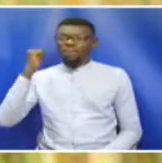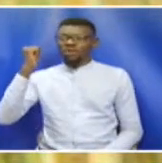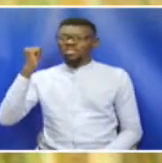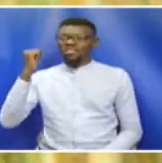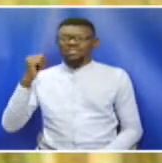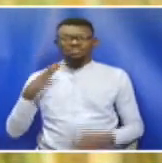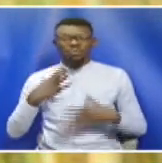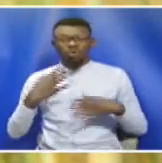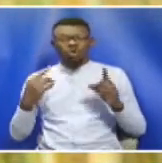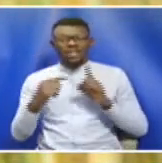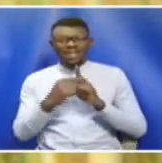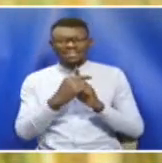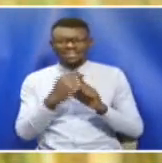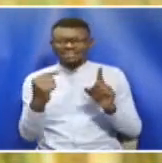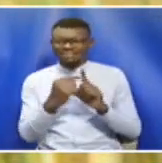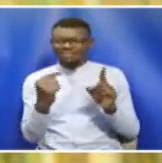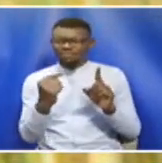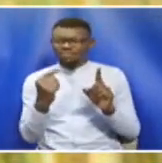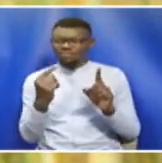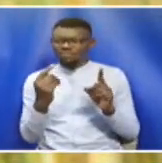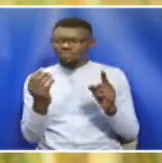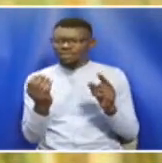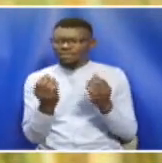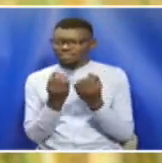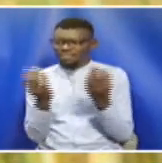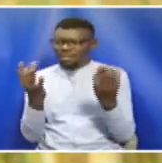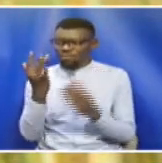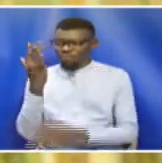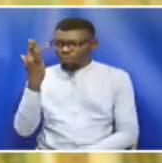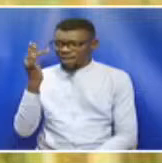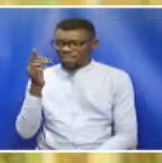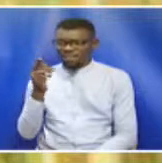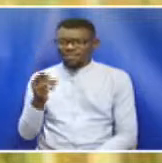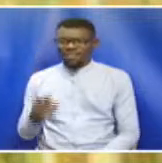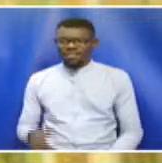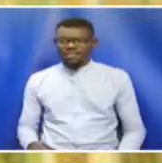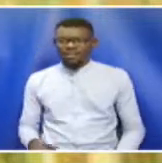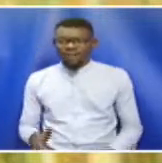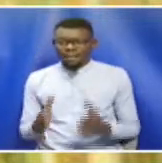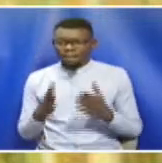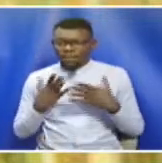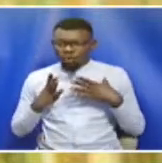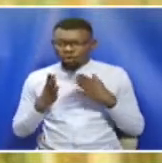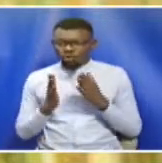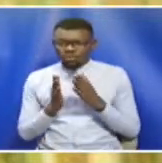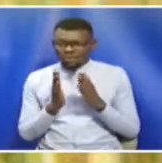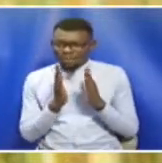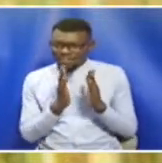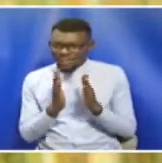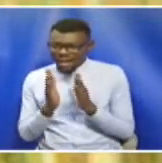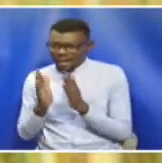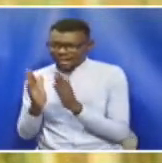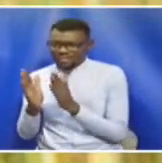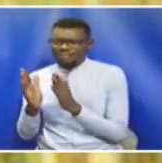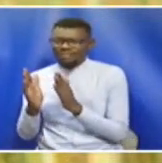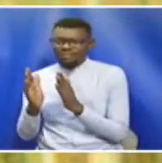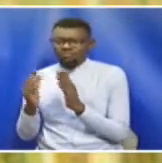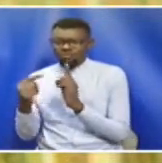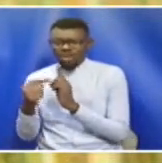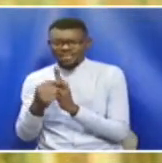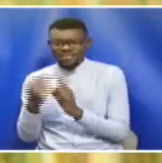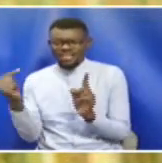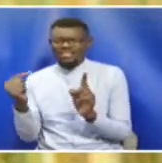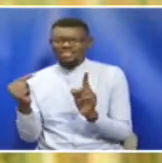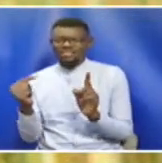is sometimes a clear, there's choreography around how the